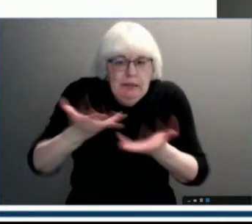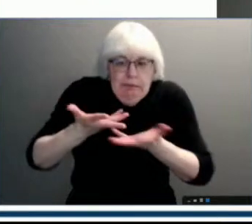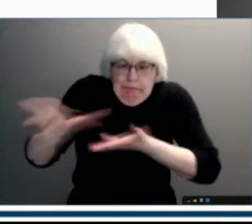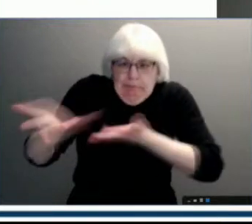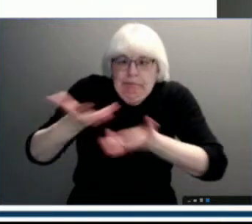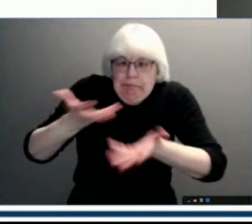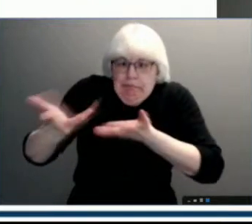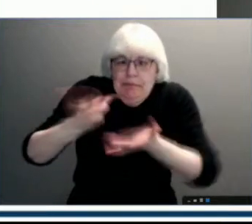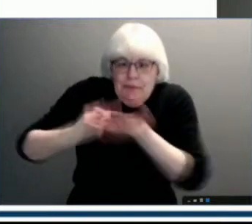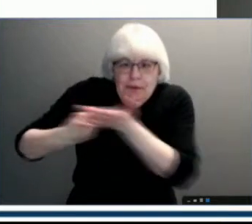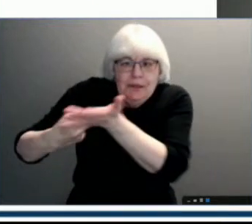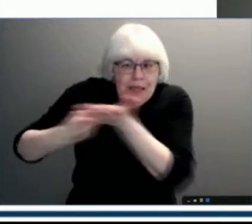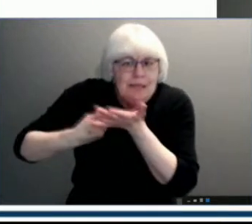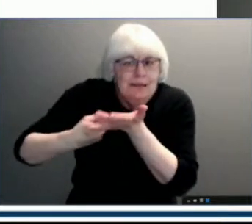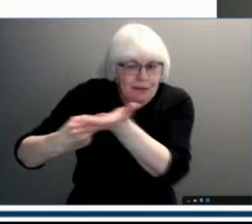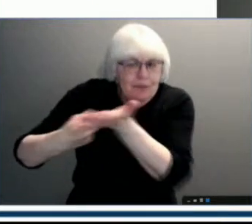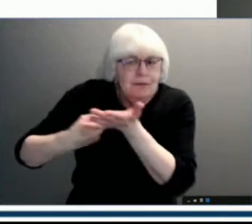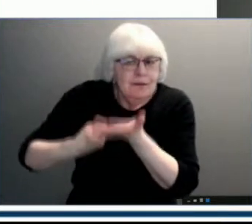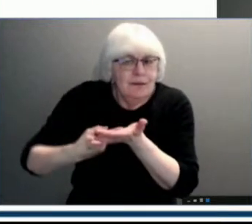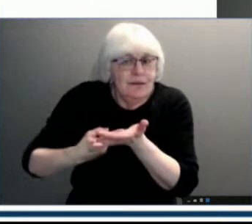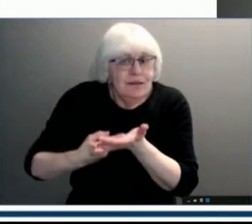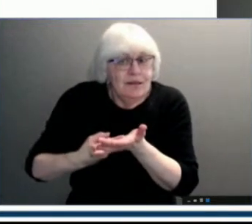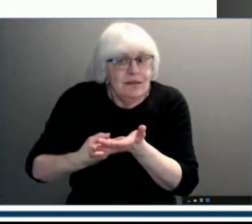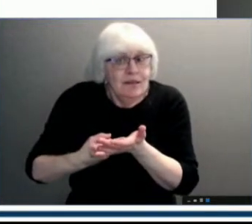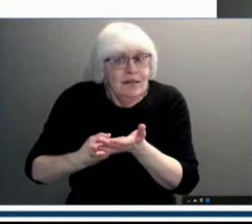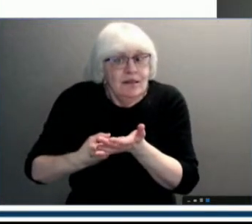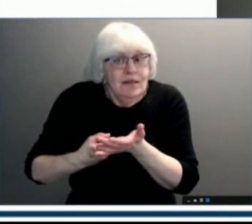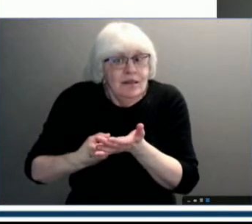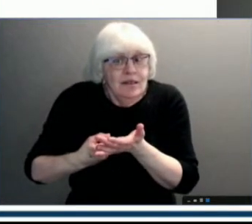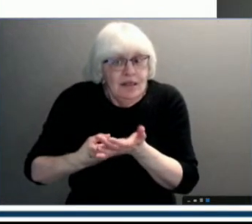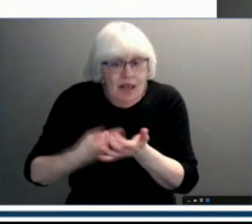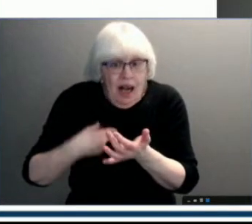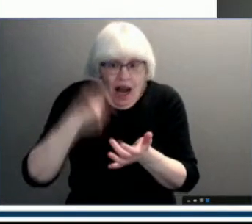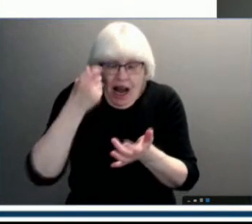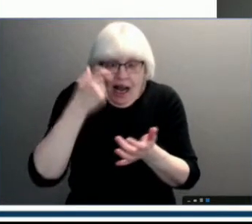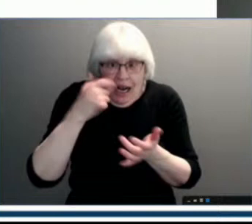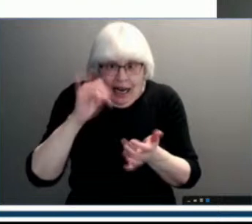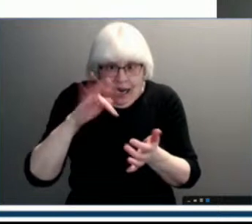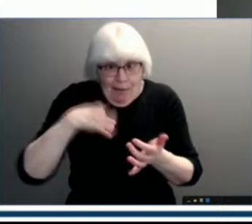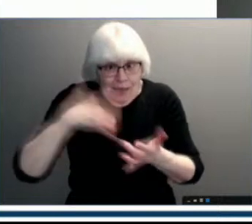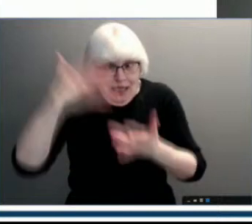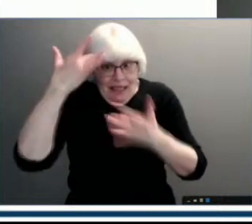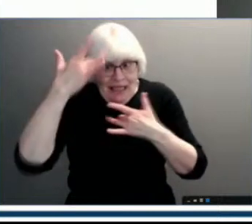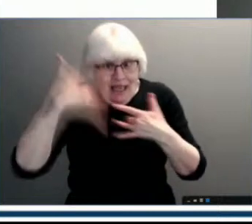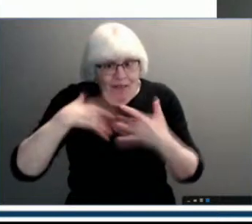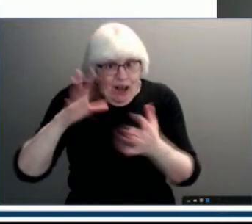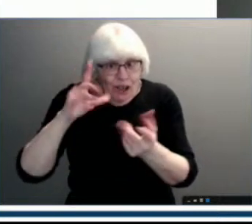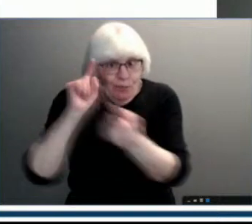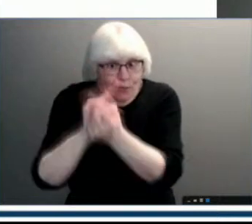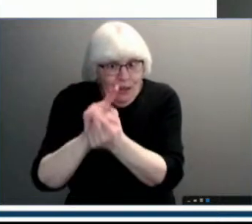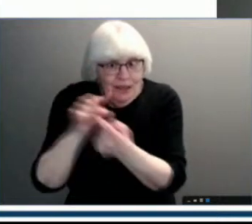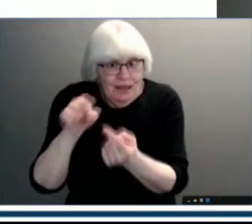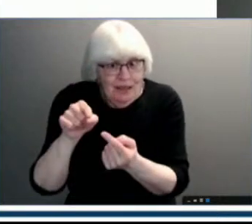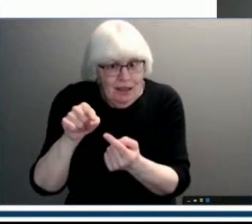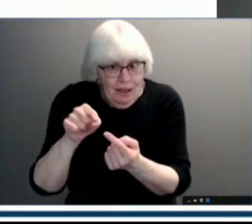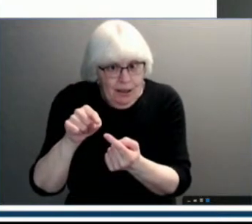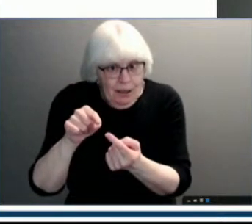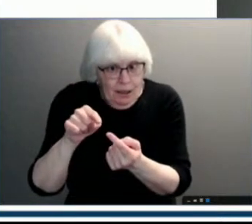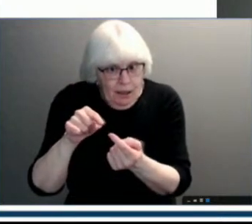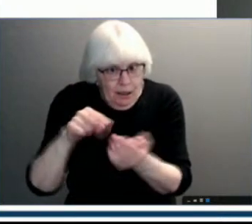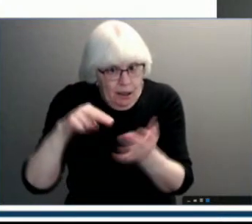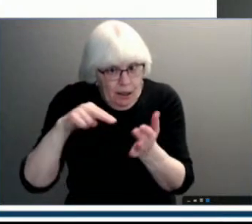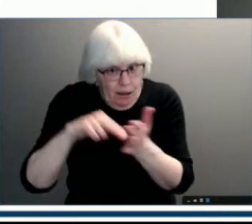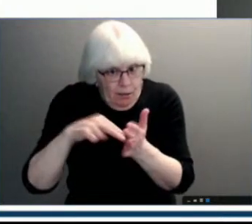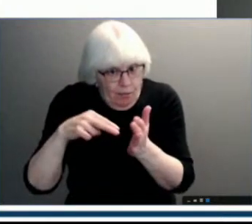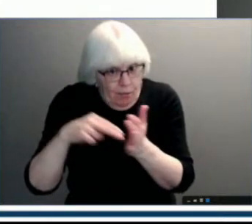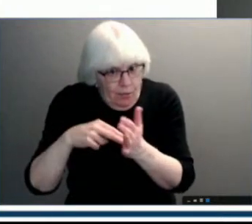but again, contact tracing, moving away from contact tracing, it really means that you're not requiring all that notification.